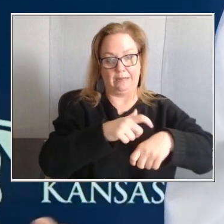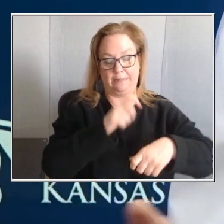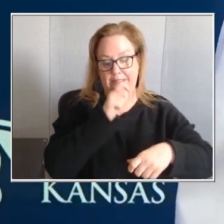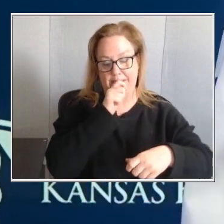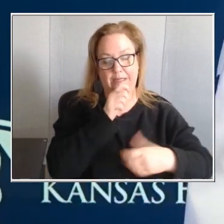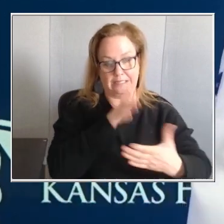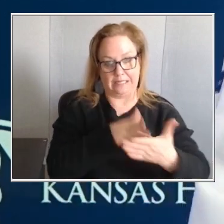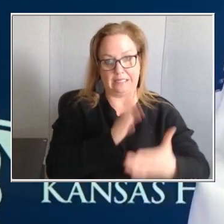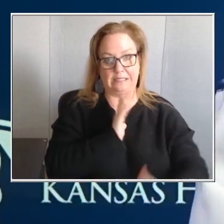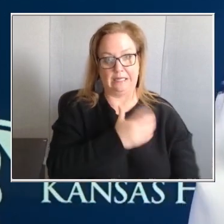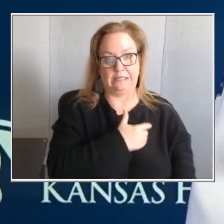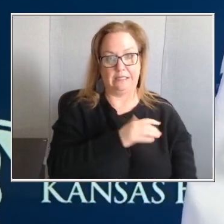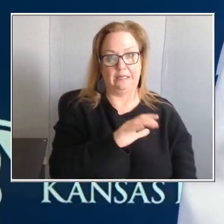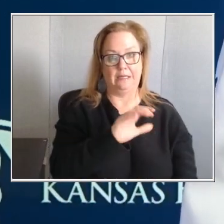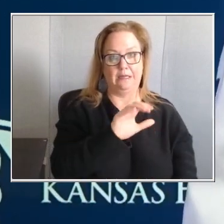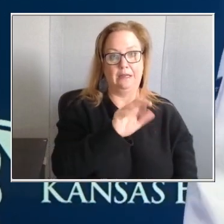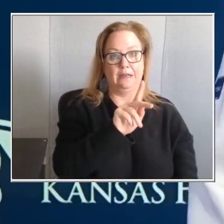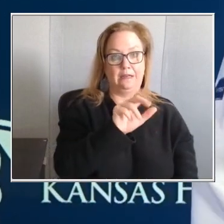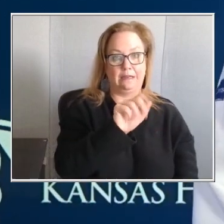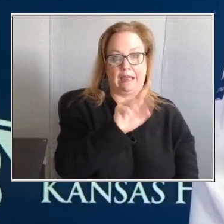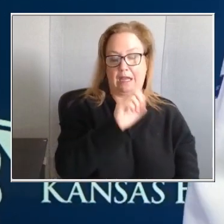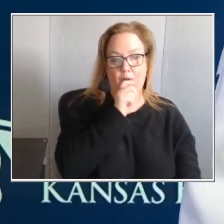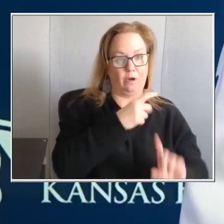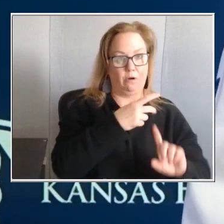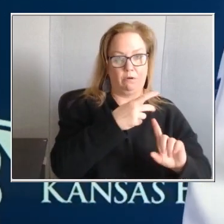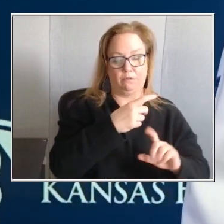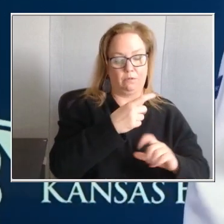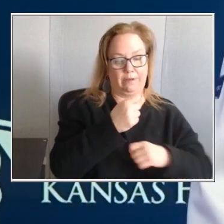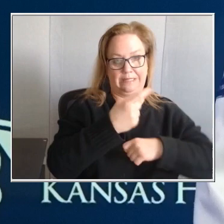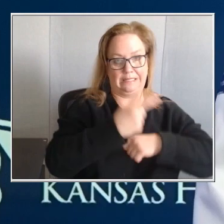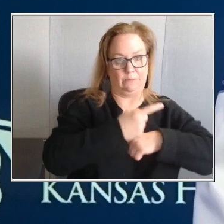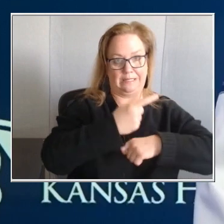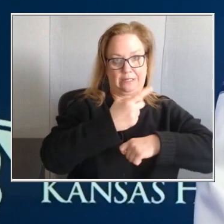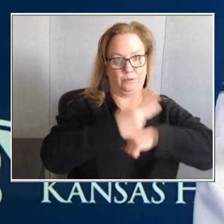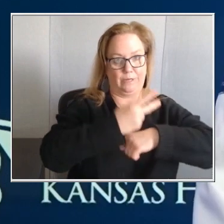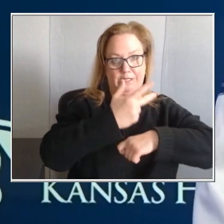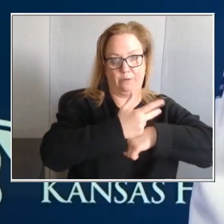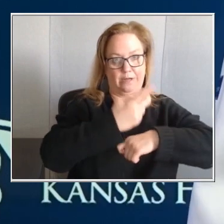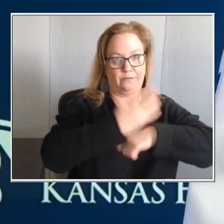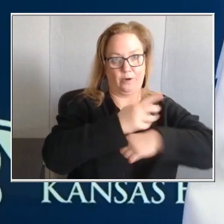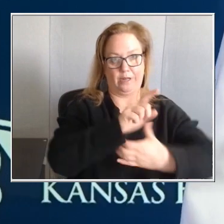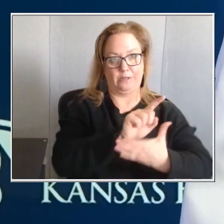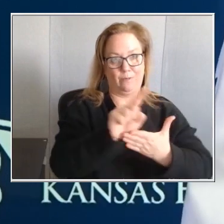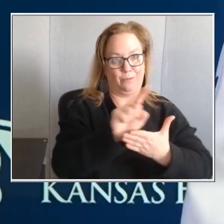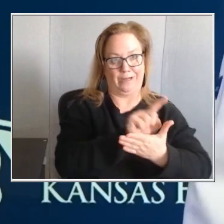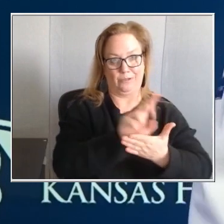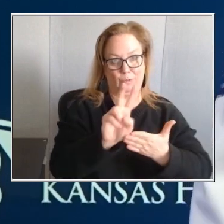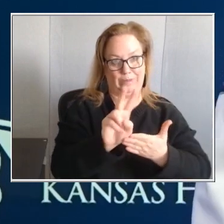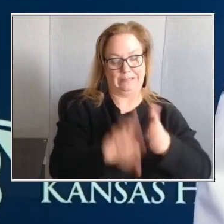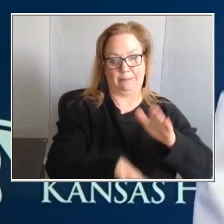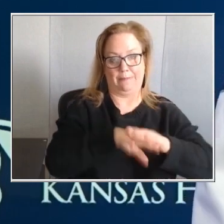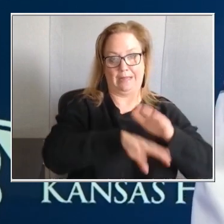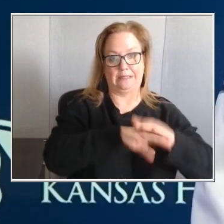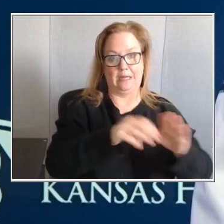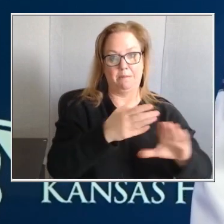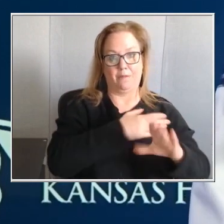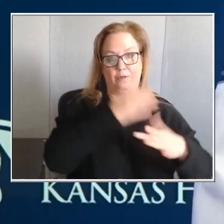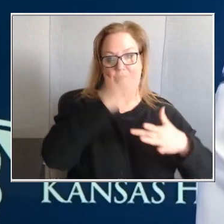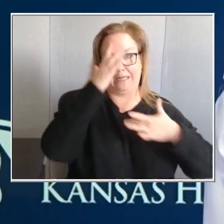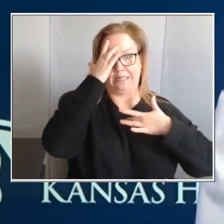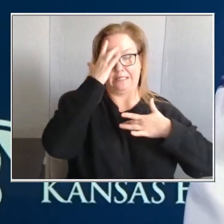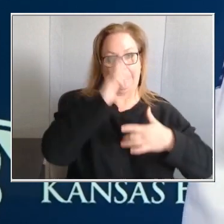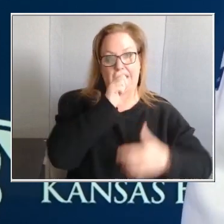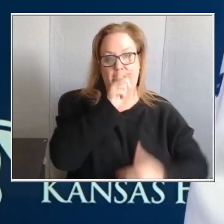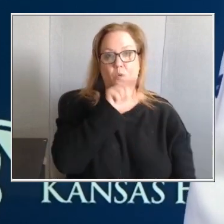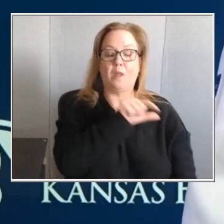Patients like Katie, we don't have weeks and months, we have days to weeks to get this under control before they become too sick and are not eligible. So